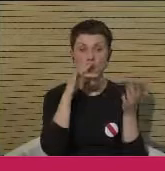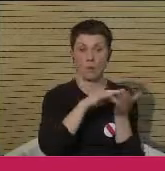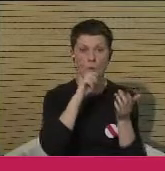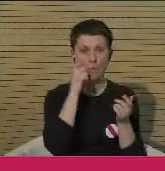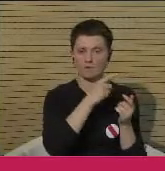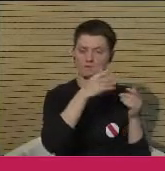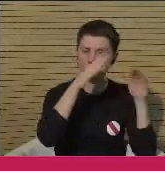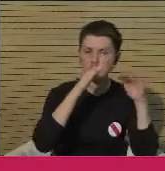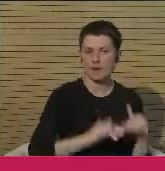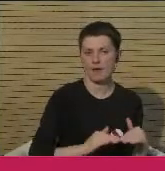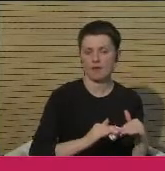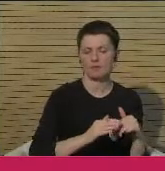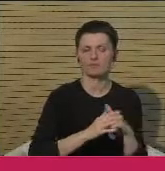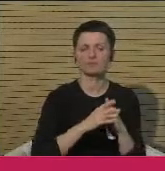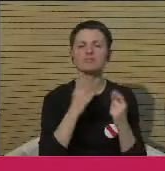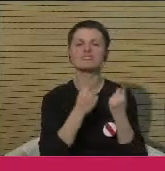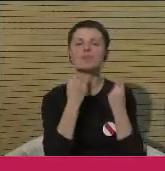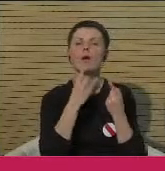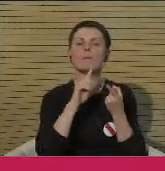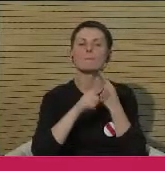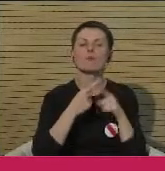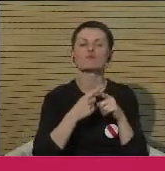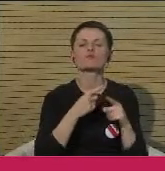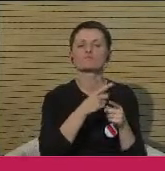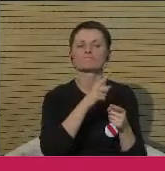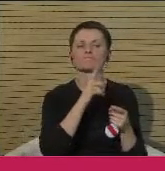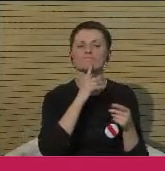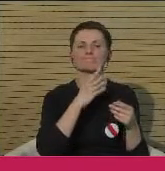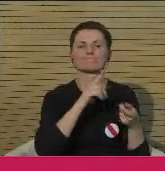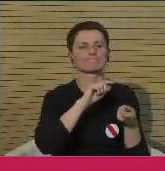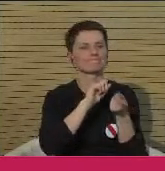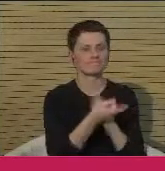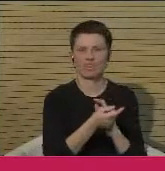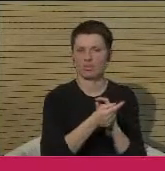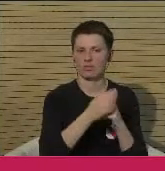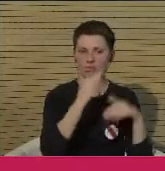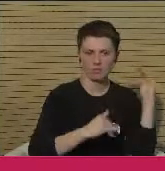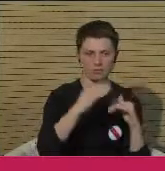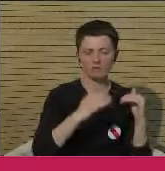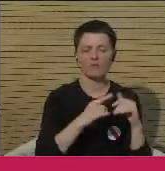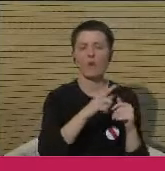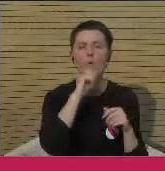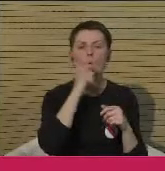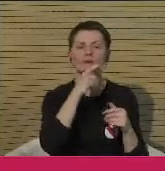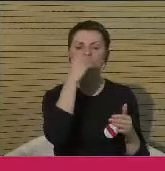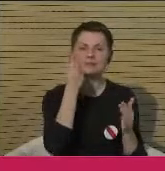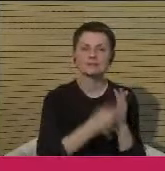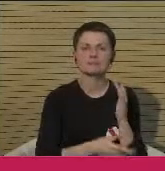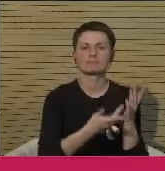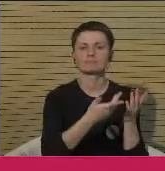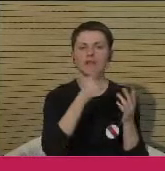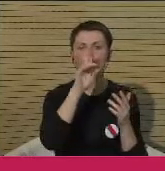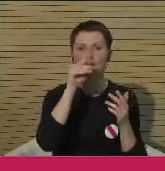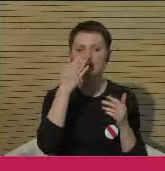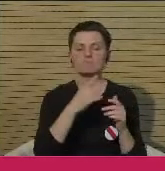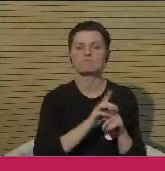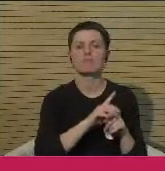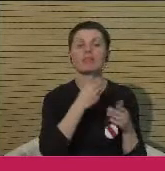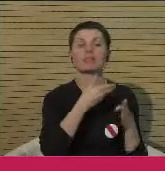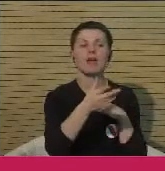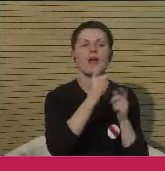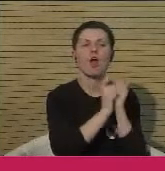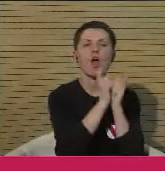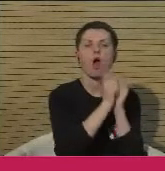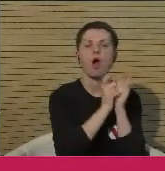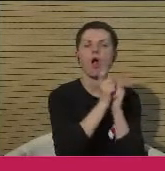say. In fact, the living conditions in Ukraine worsened.